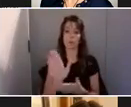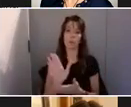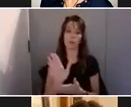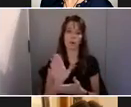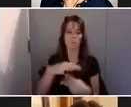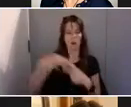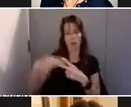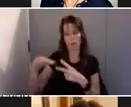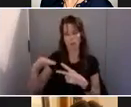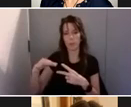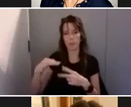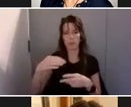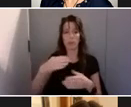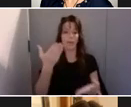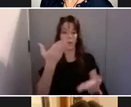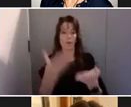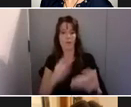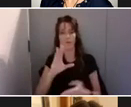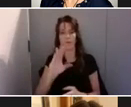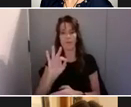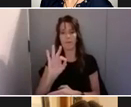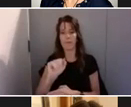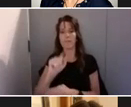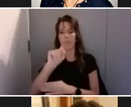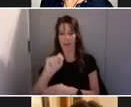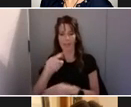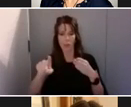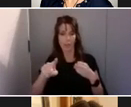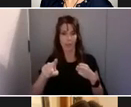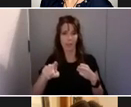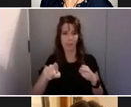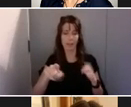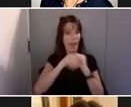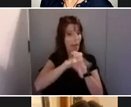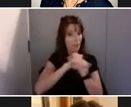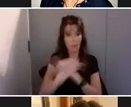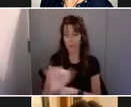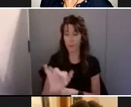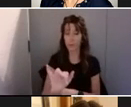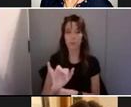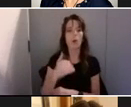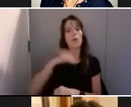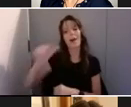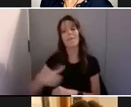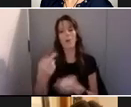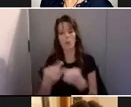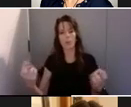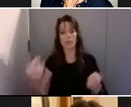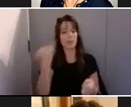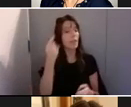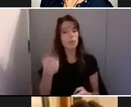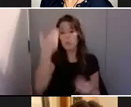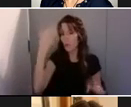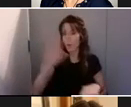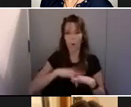options for going through and fact checking some of the ads that you hear. Additionally, we have some other resources. If you don't know on your